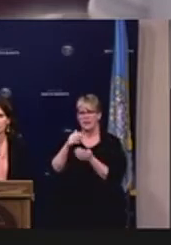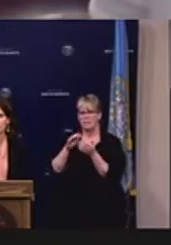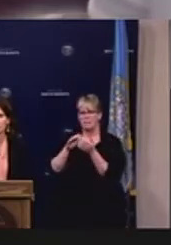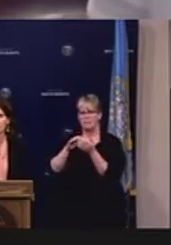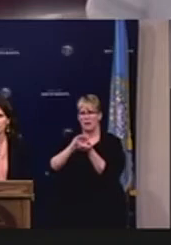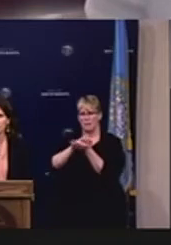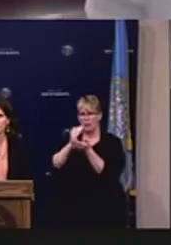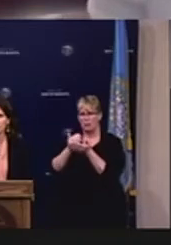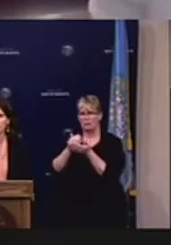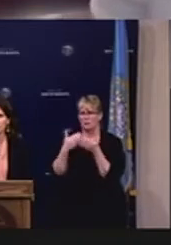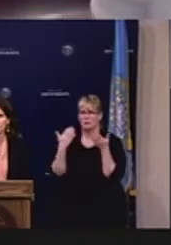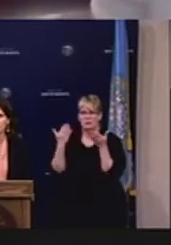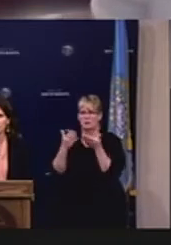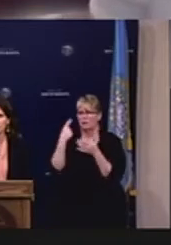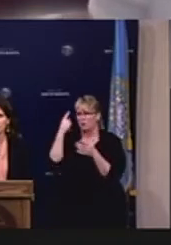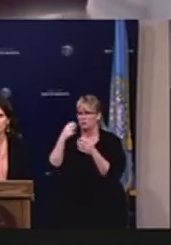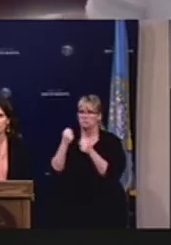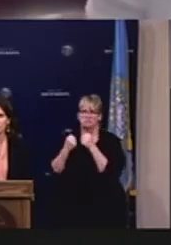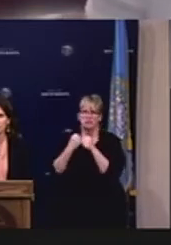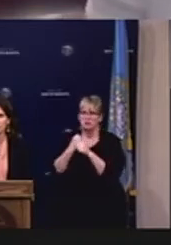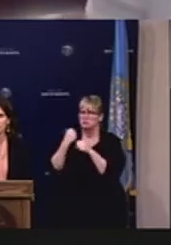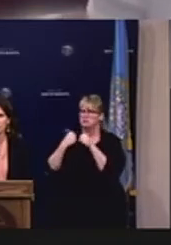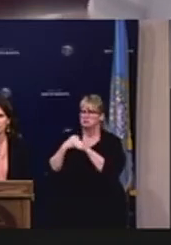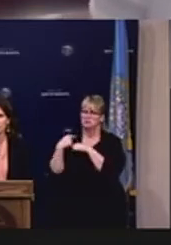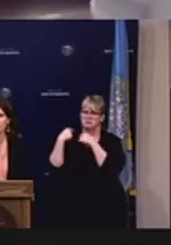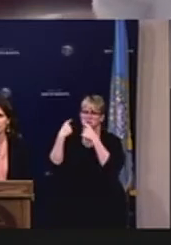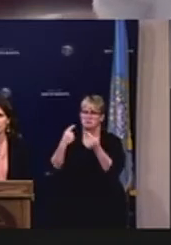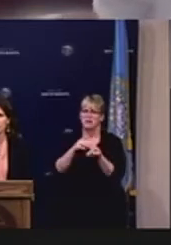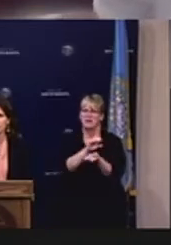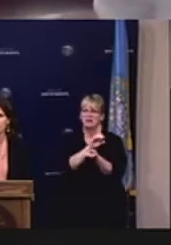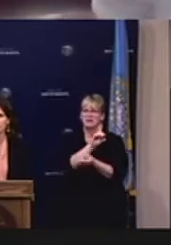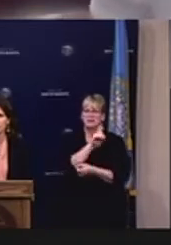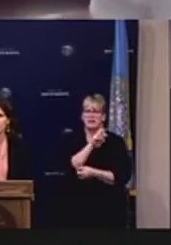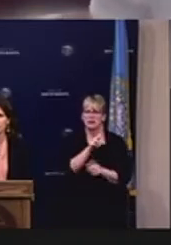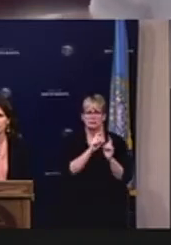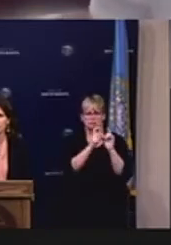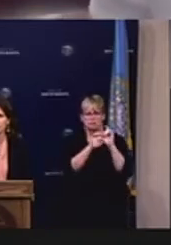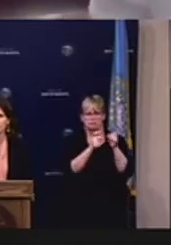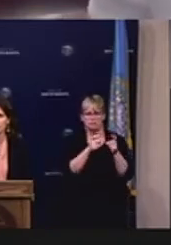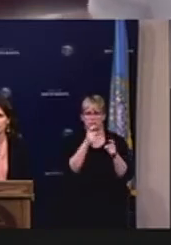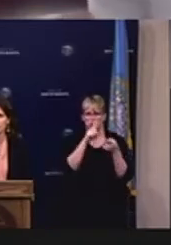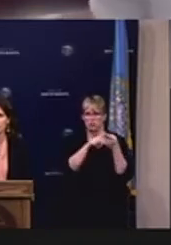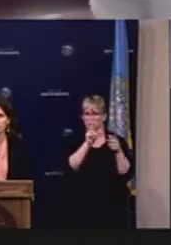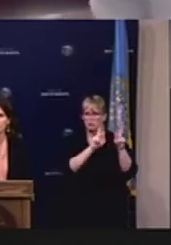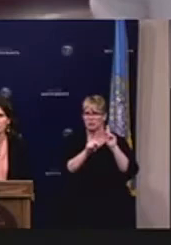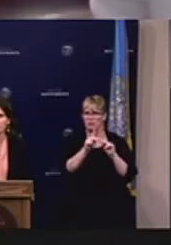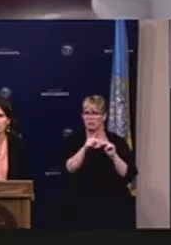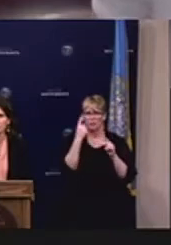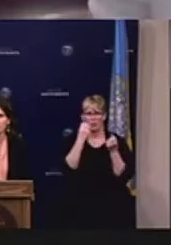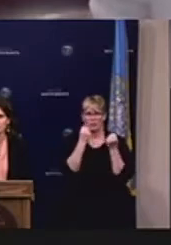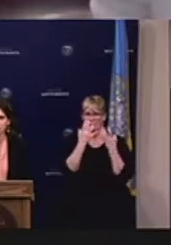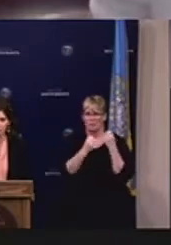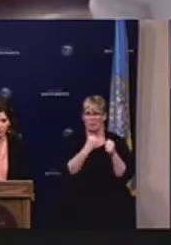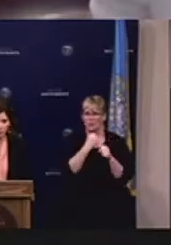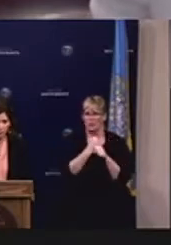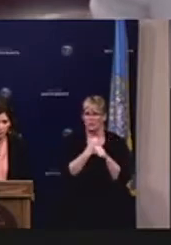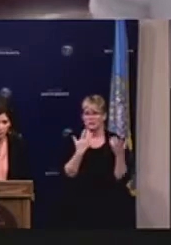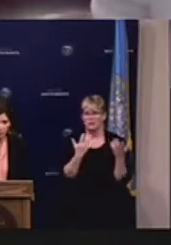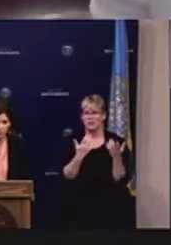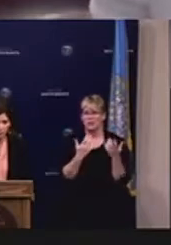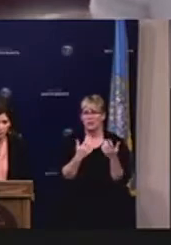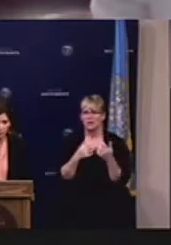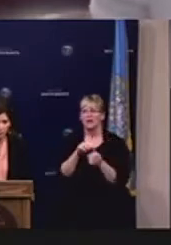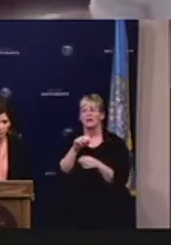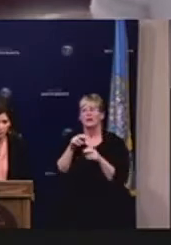been around for decades, and physicians have been prescribing it for decades in a very similar fashion. And we're being very